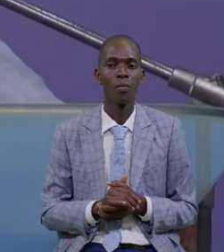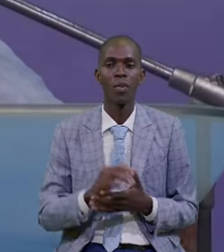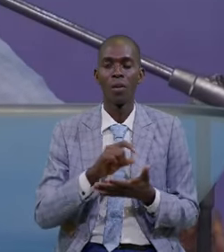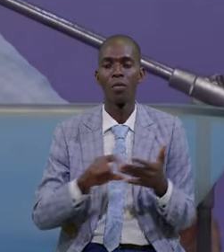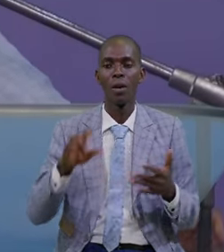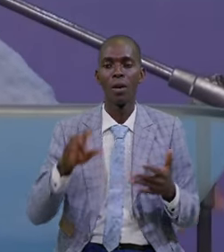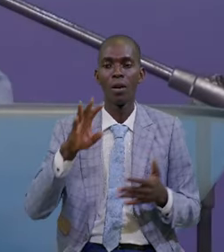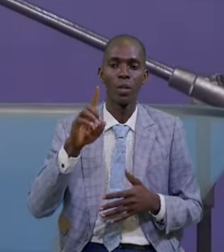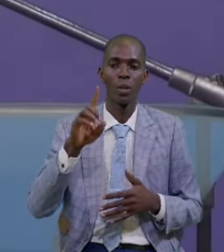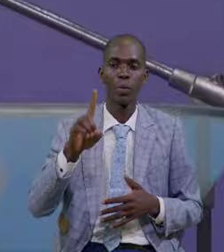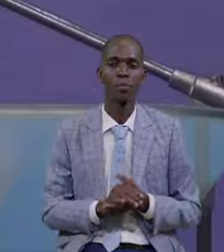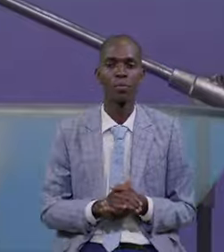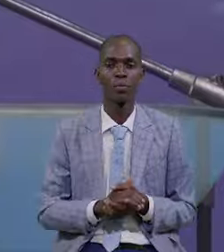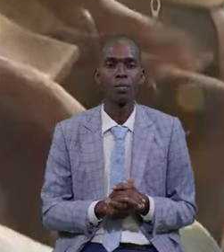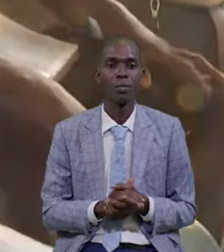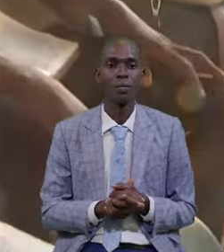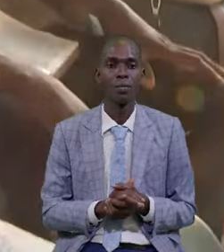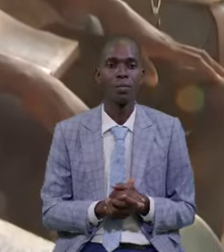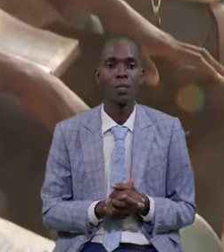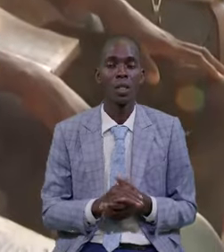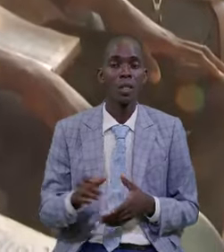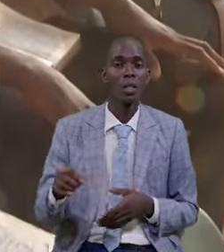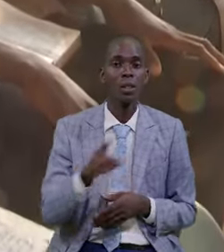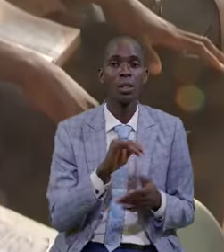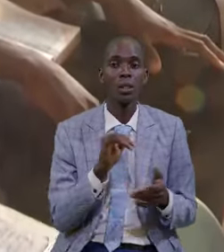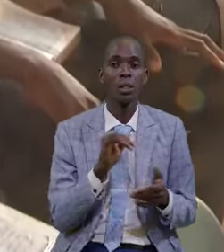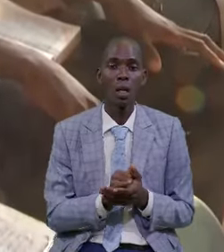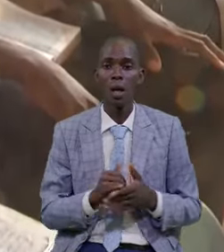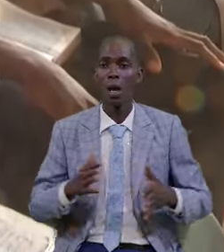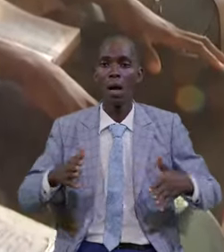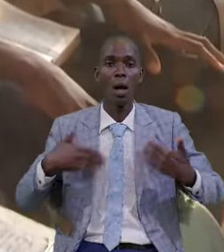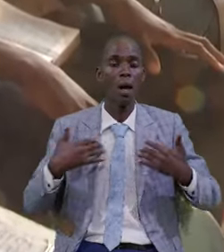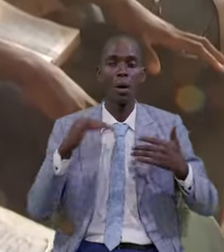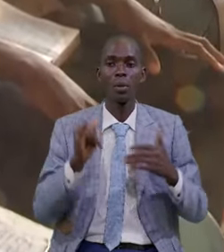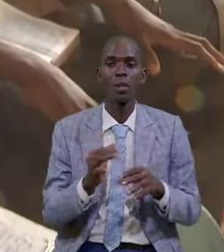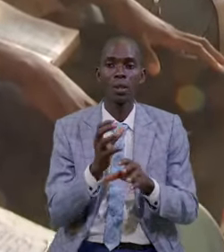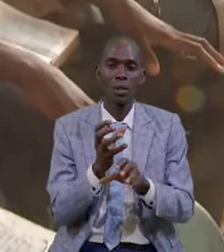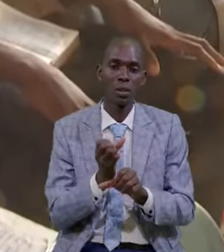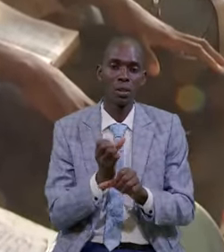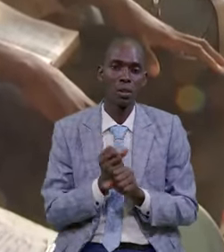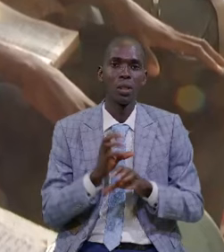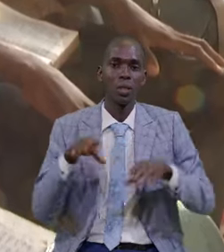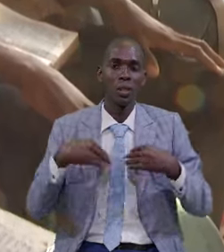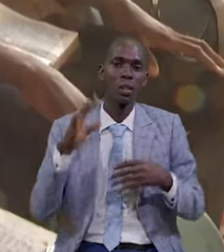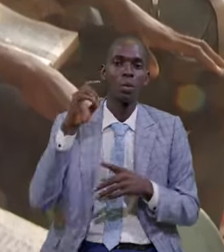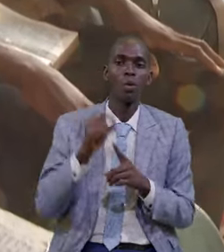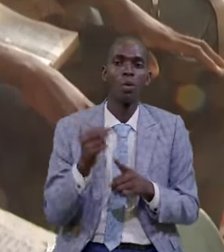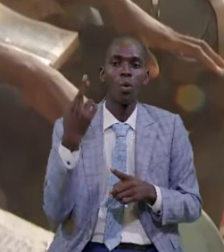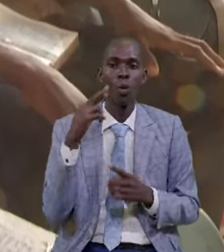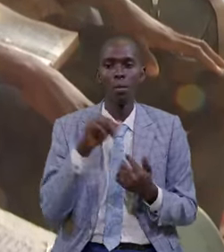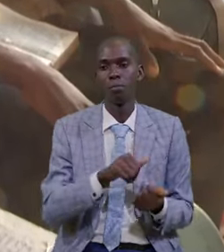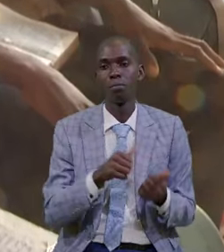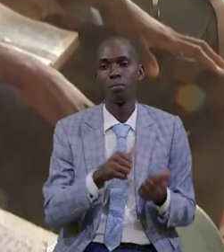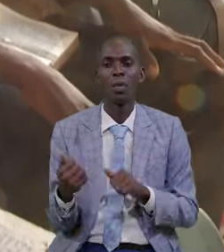41, then they that gladly received his word were baptized, and